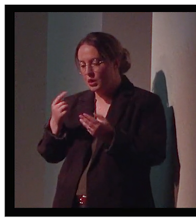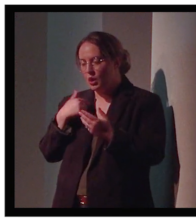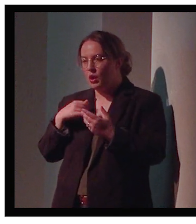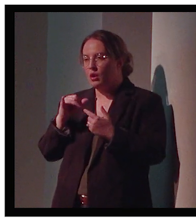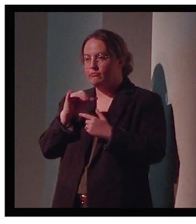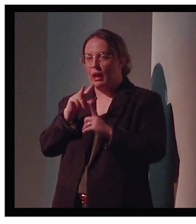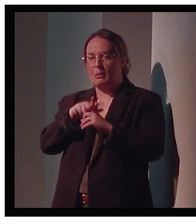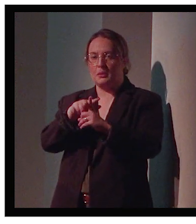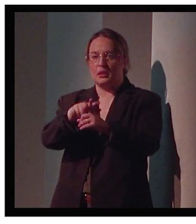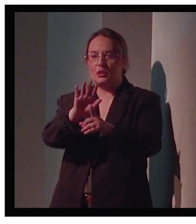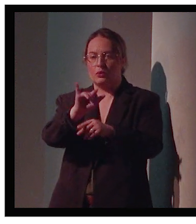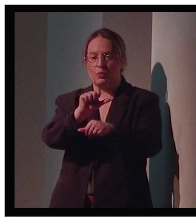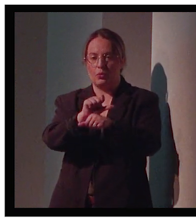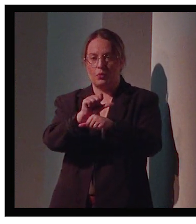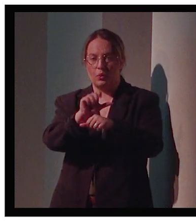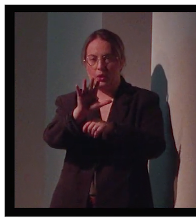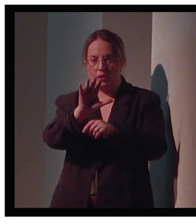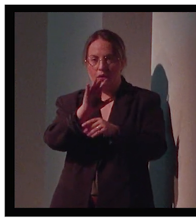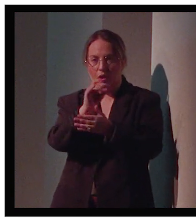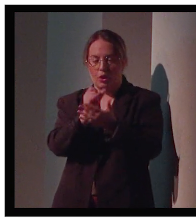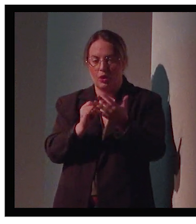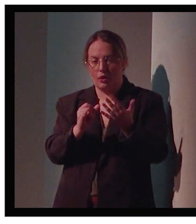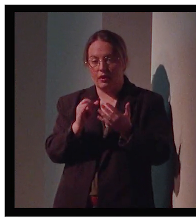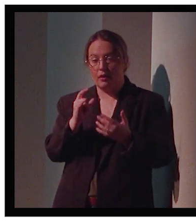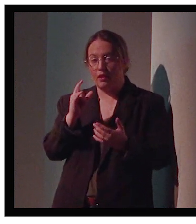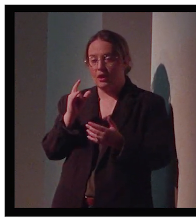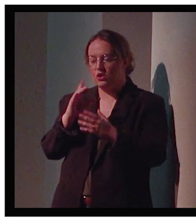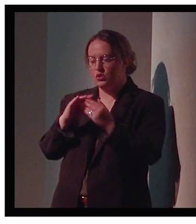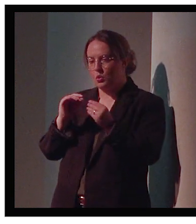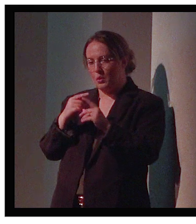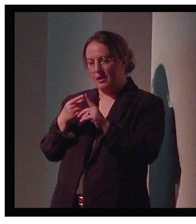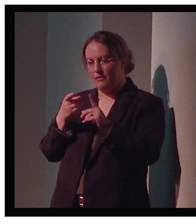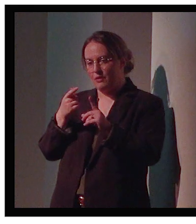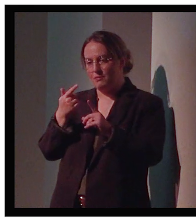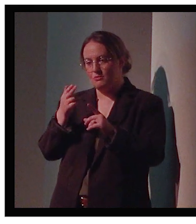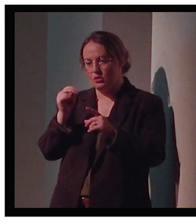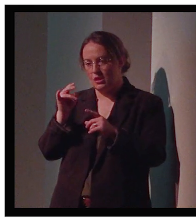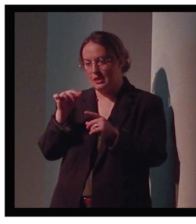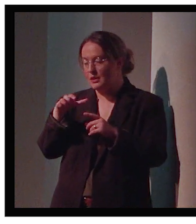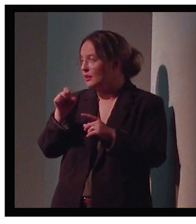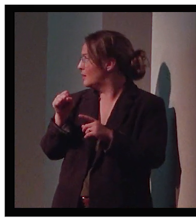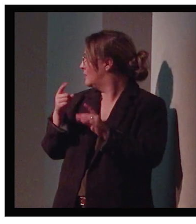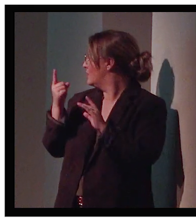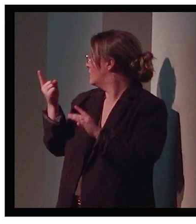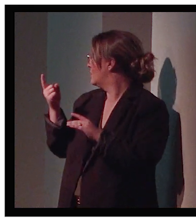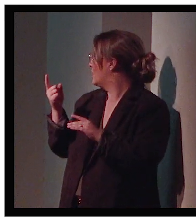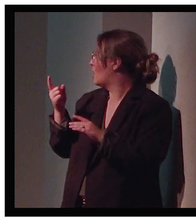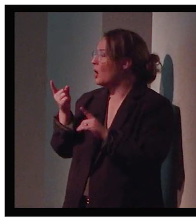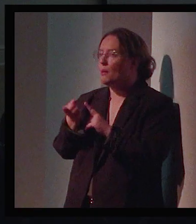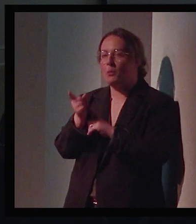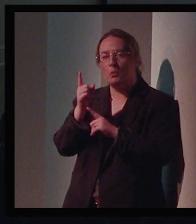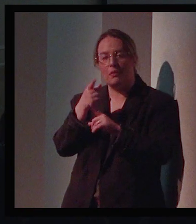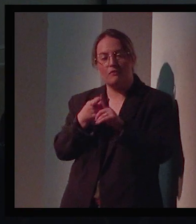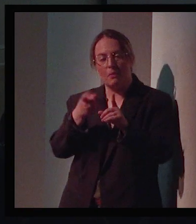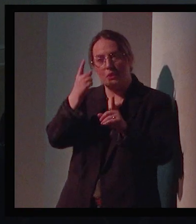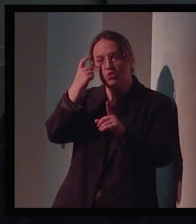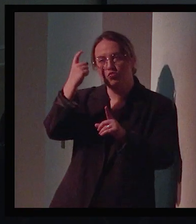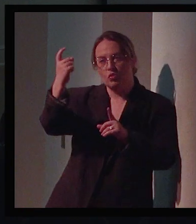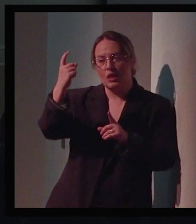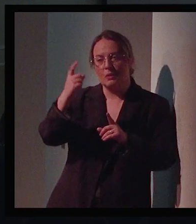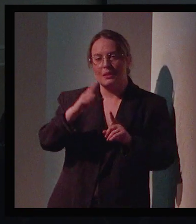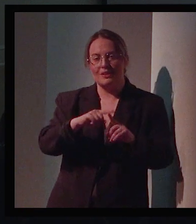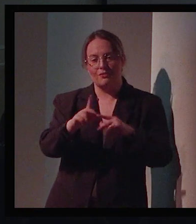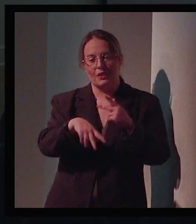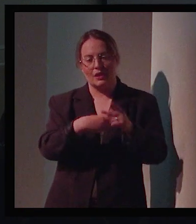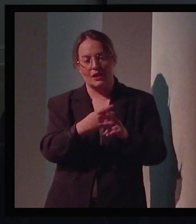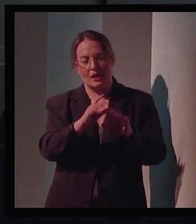treats a story from Genesis as if a moment from a dream or an alternative universe in this very